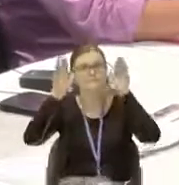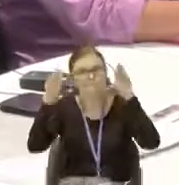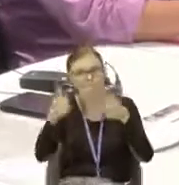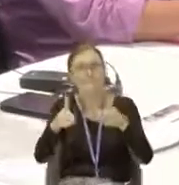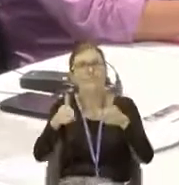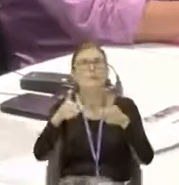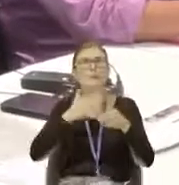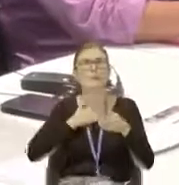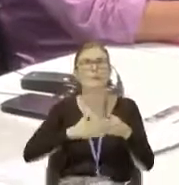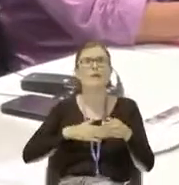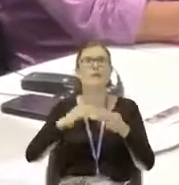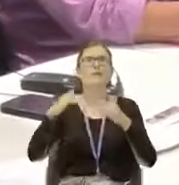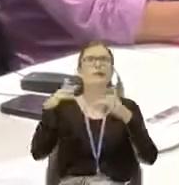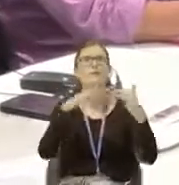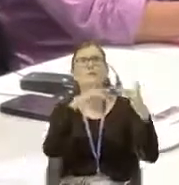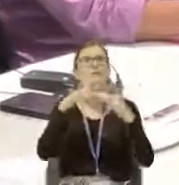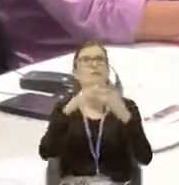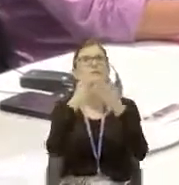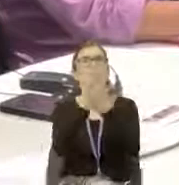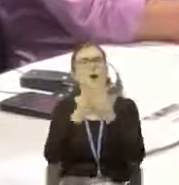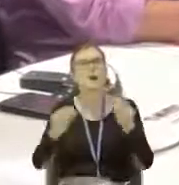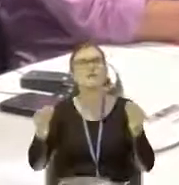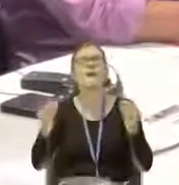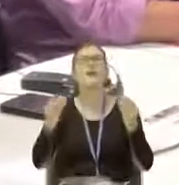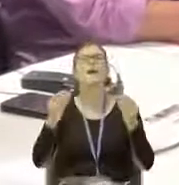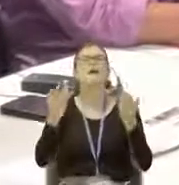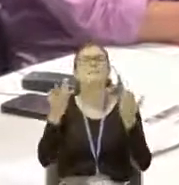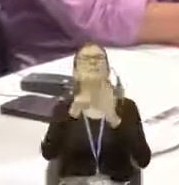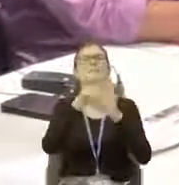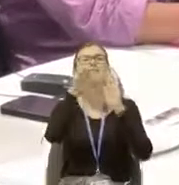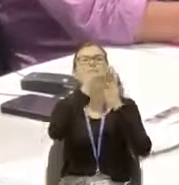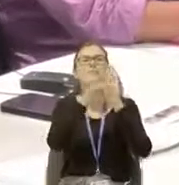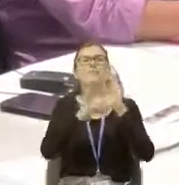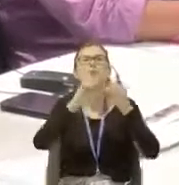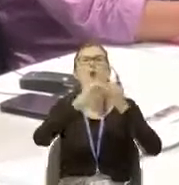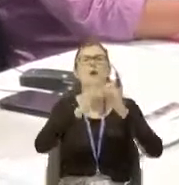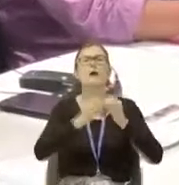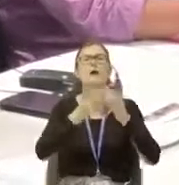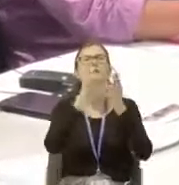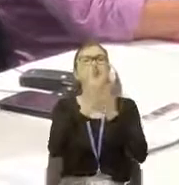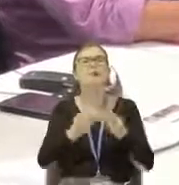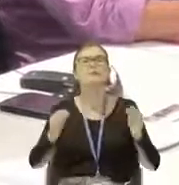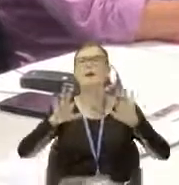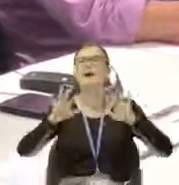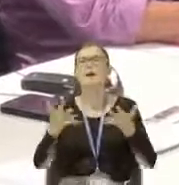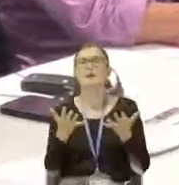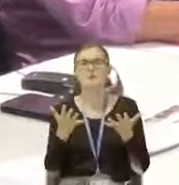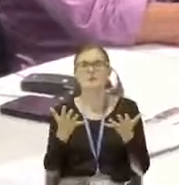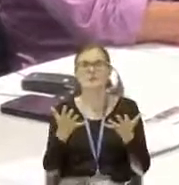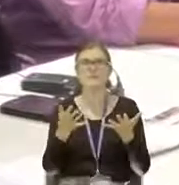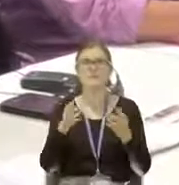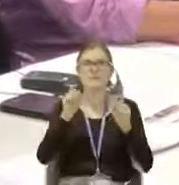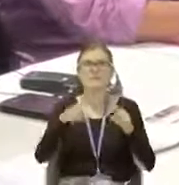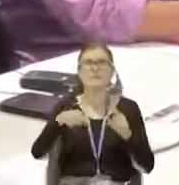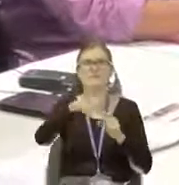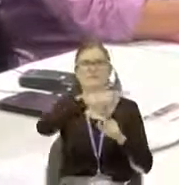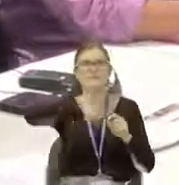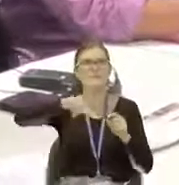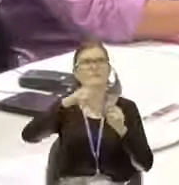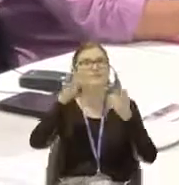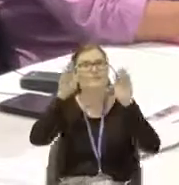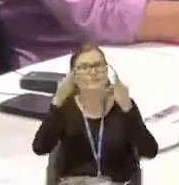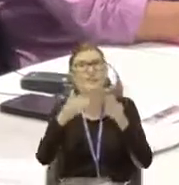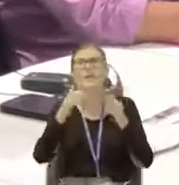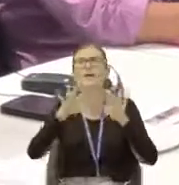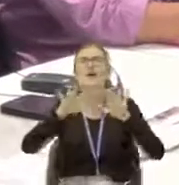should focus on peace building through good governance with accountability, transparency, and participatory